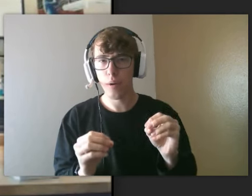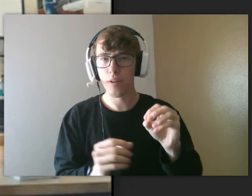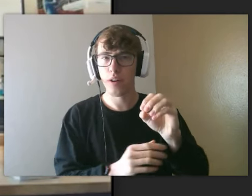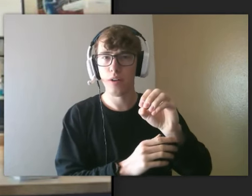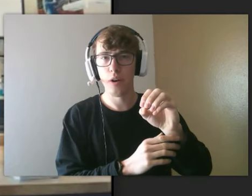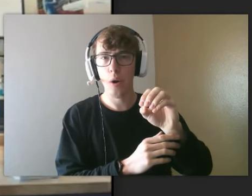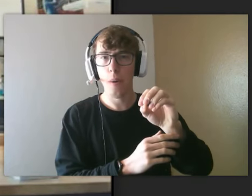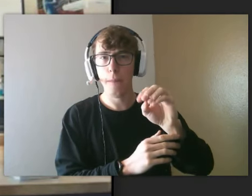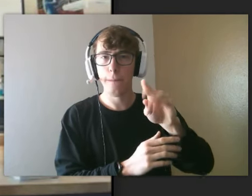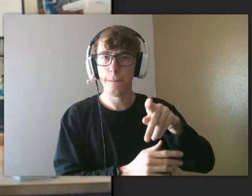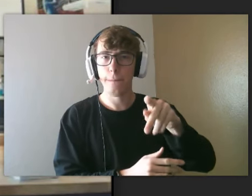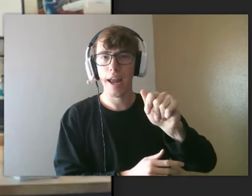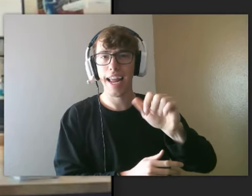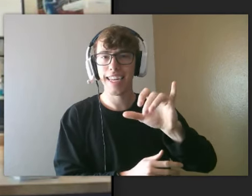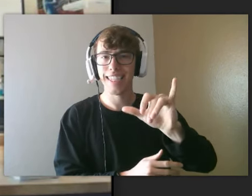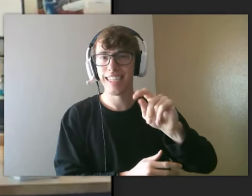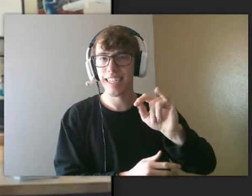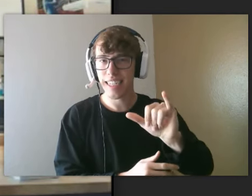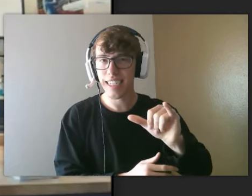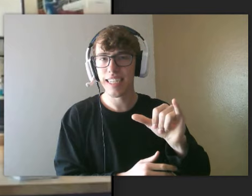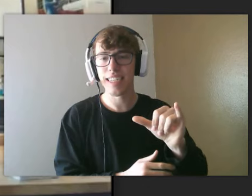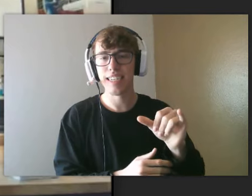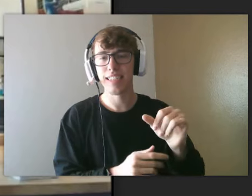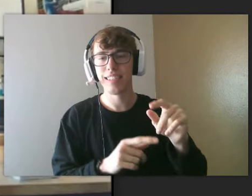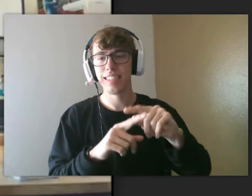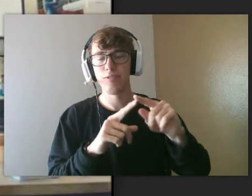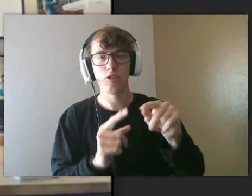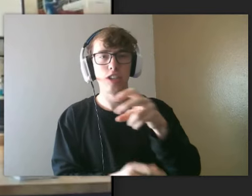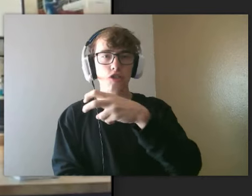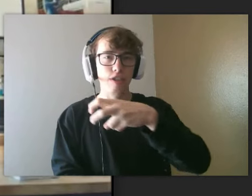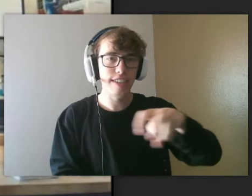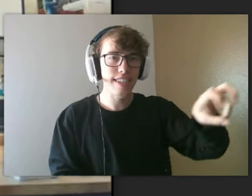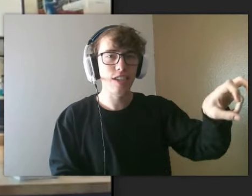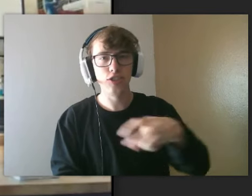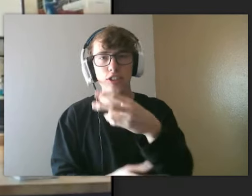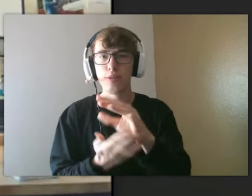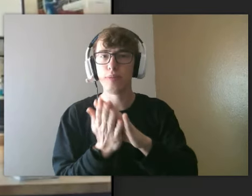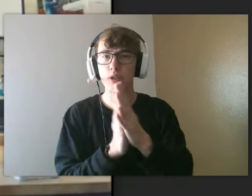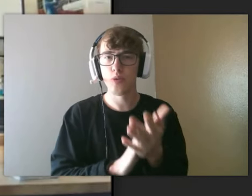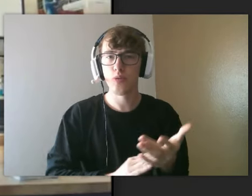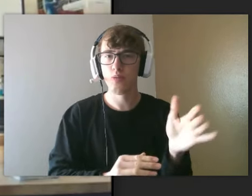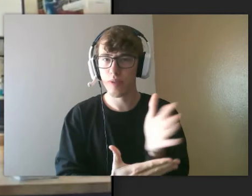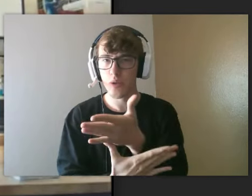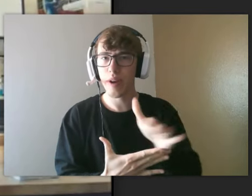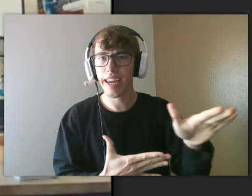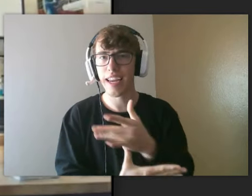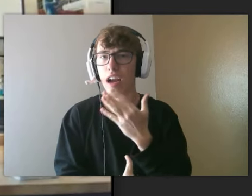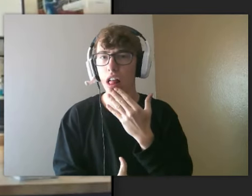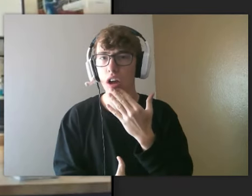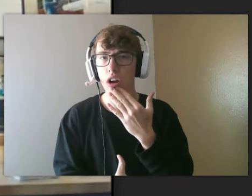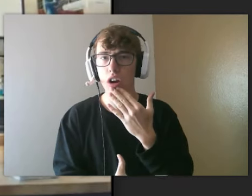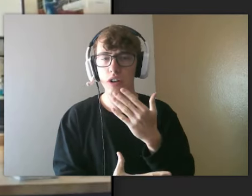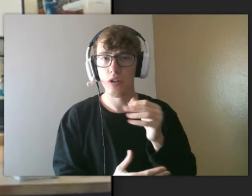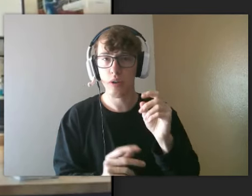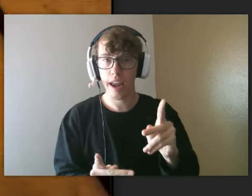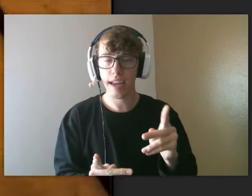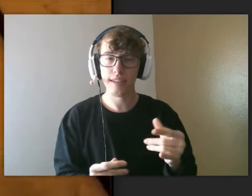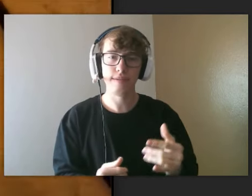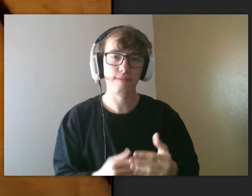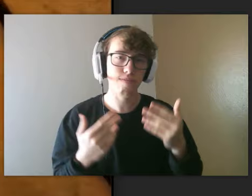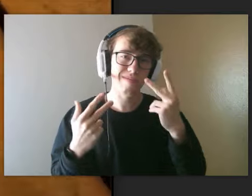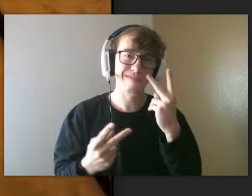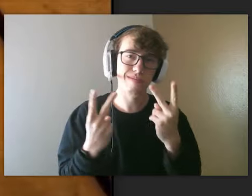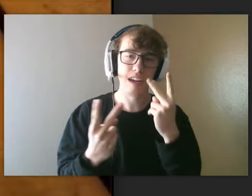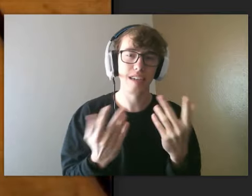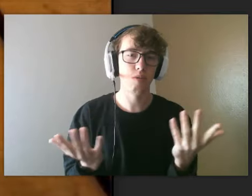and also have some control over transitions between those colors. So without further ado, let's see what we're going to do, yeah?